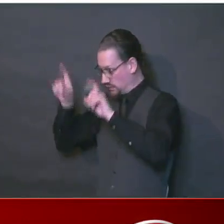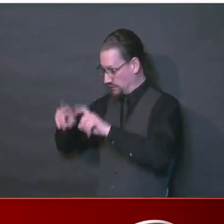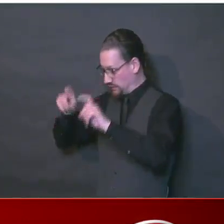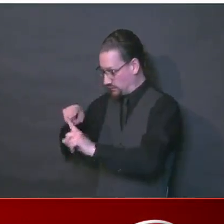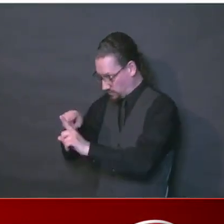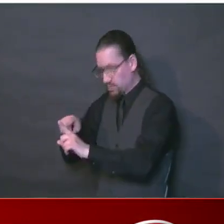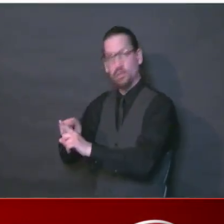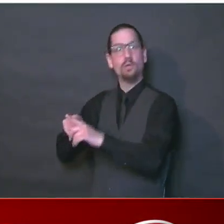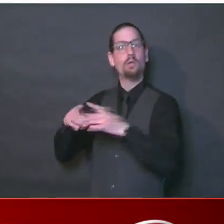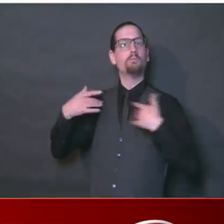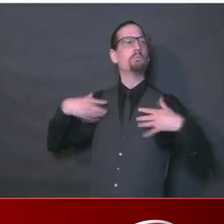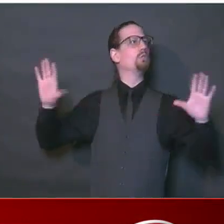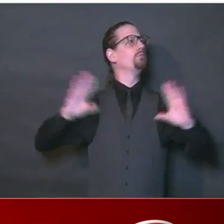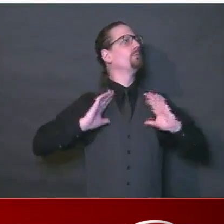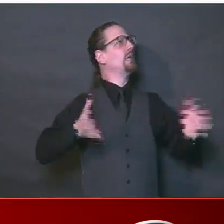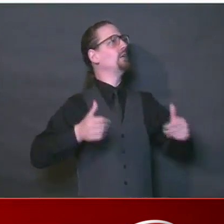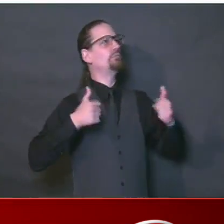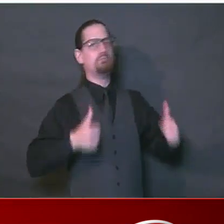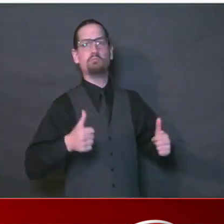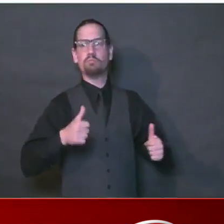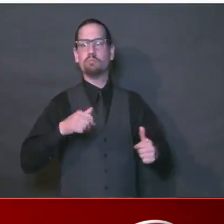message that we have been saying.